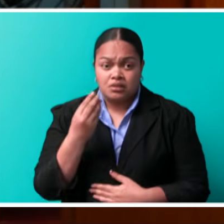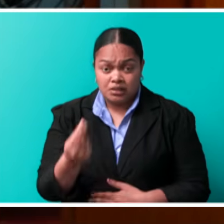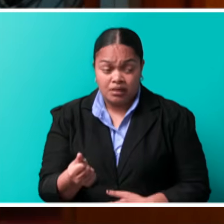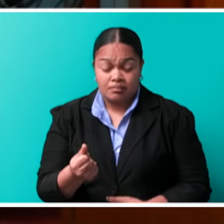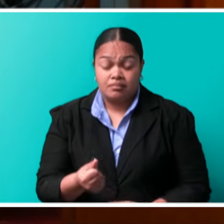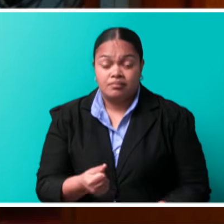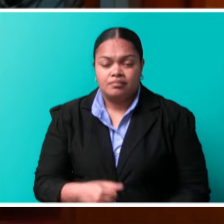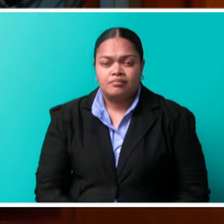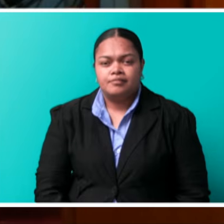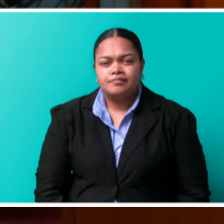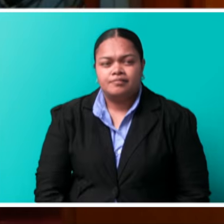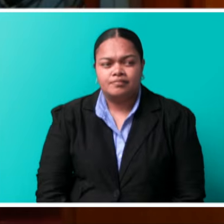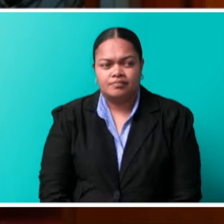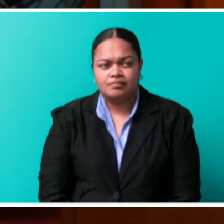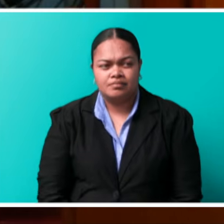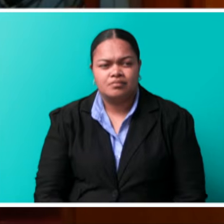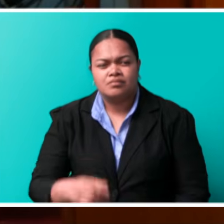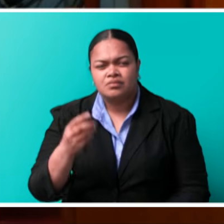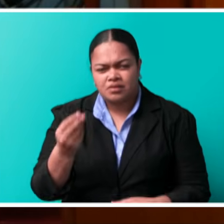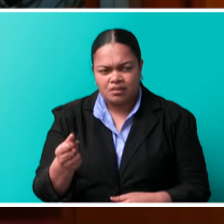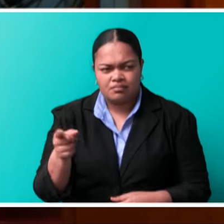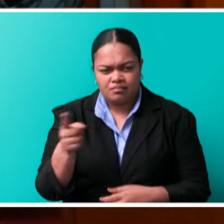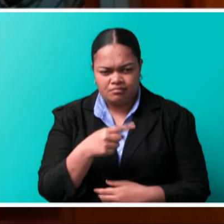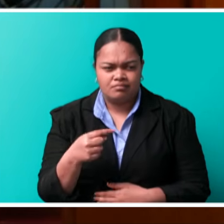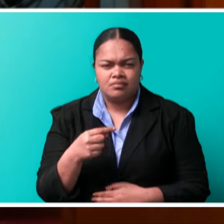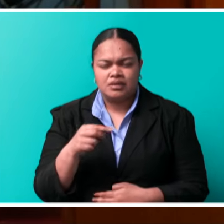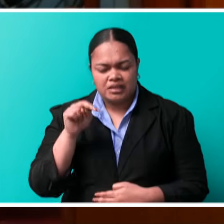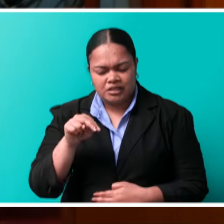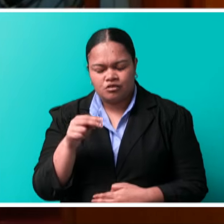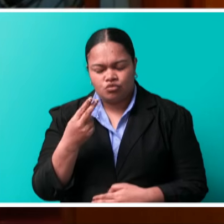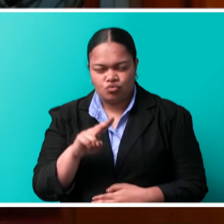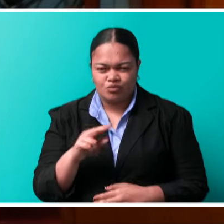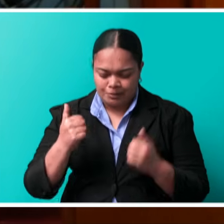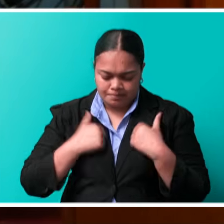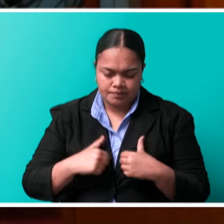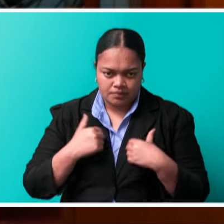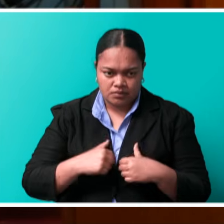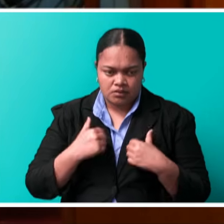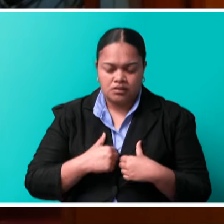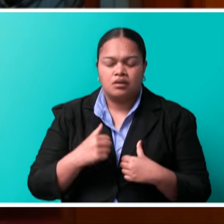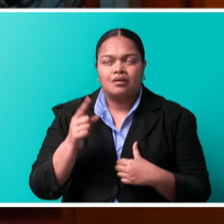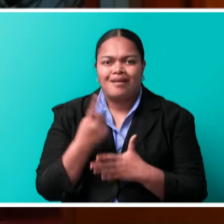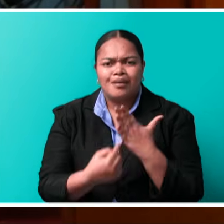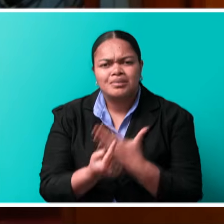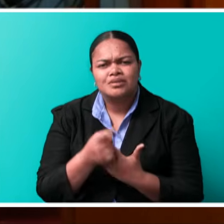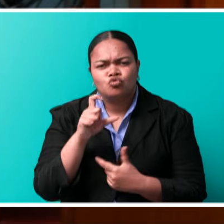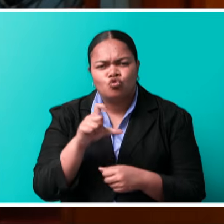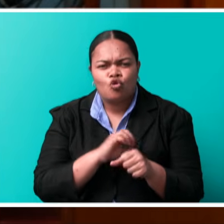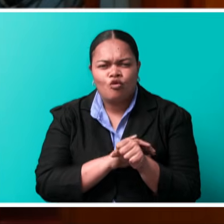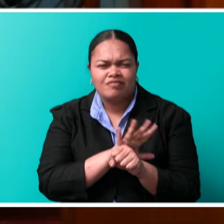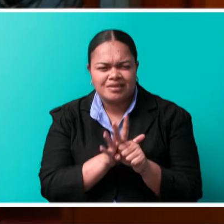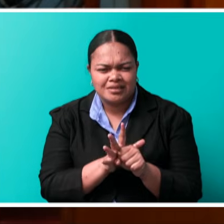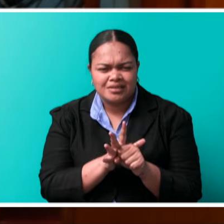opposition today, had to face the realities of the effects of COVID-19,